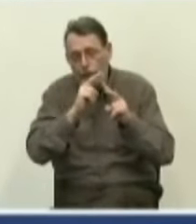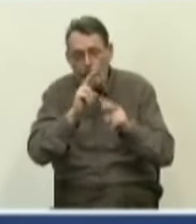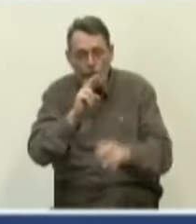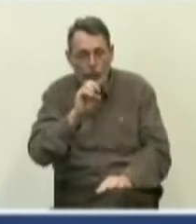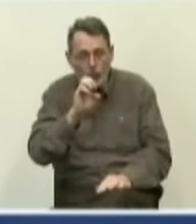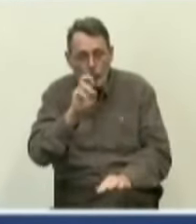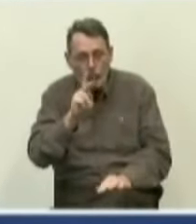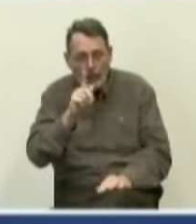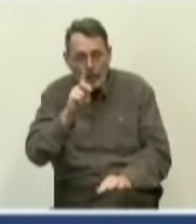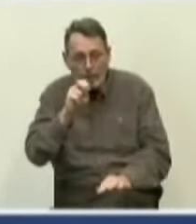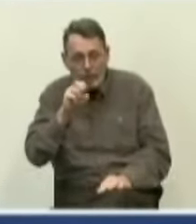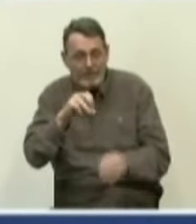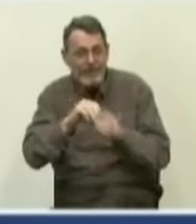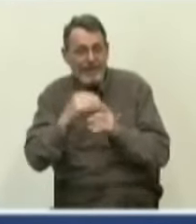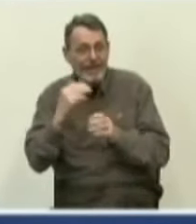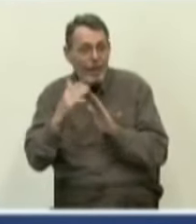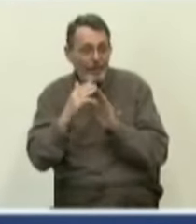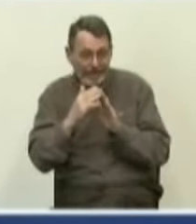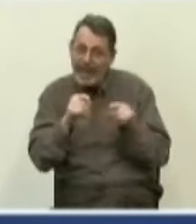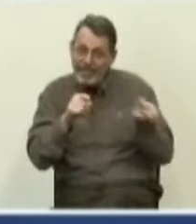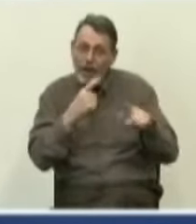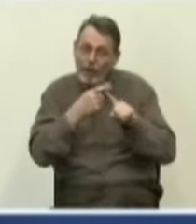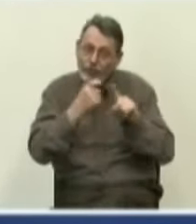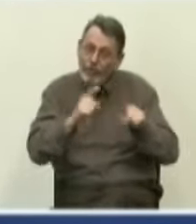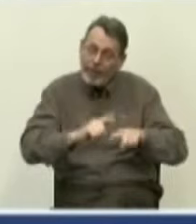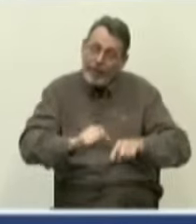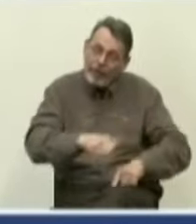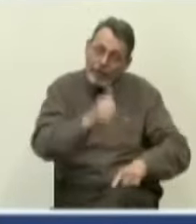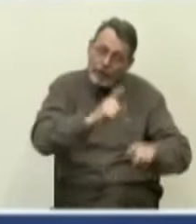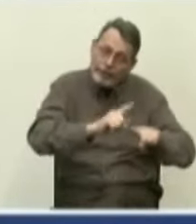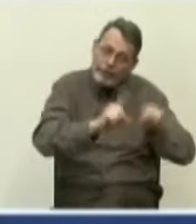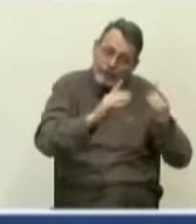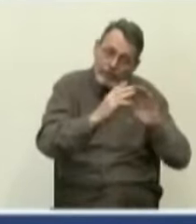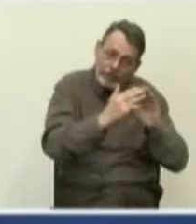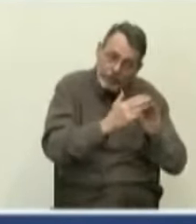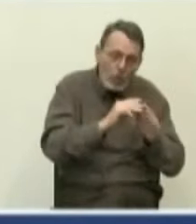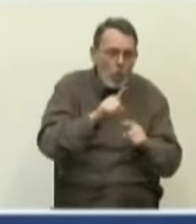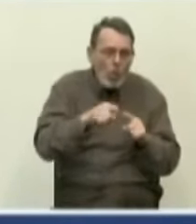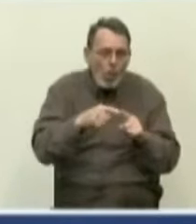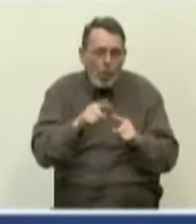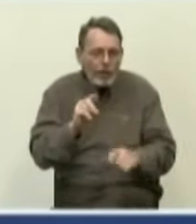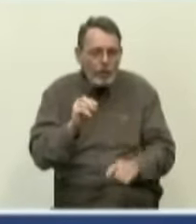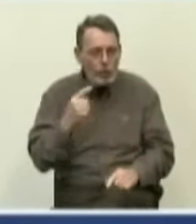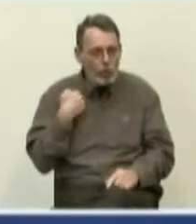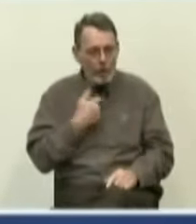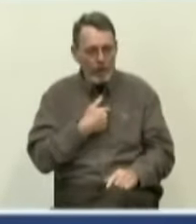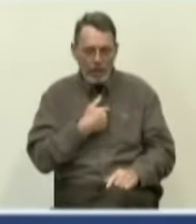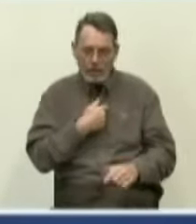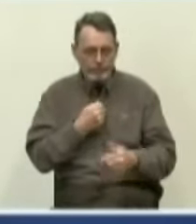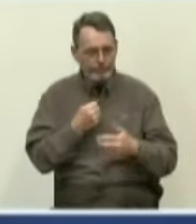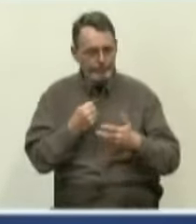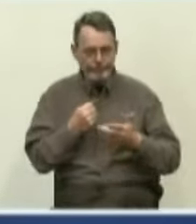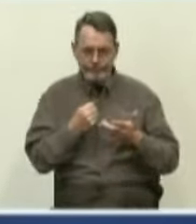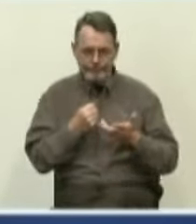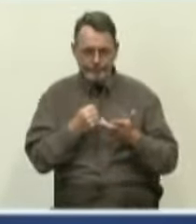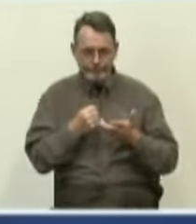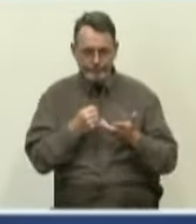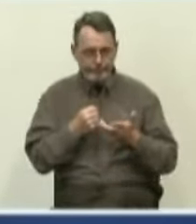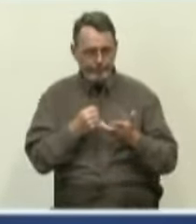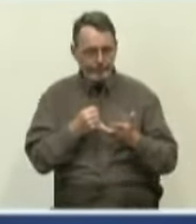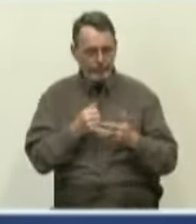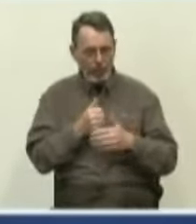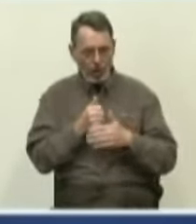city. And they come from another city. So when do we harbor our own, you know, identity for safety?